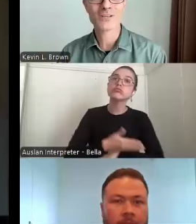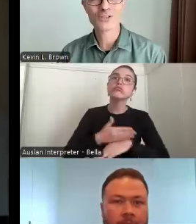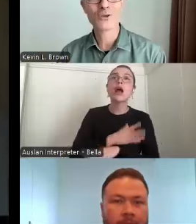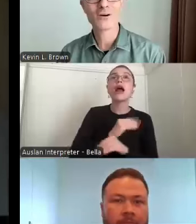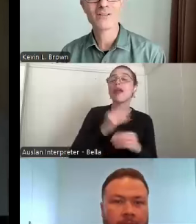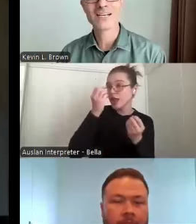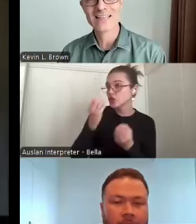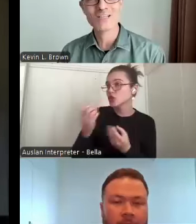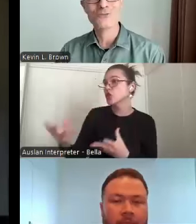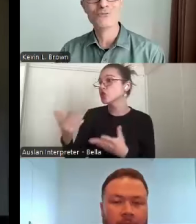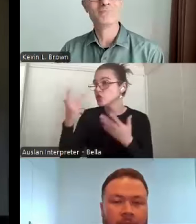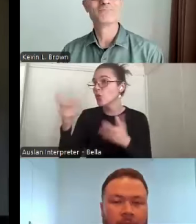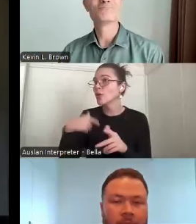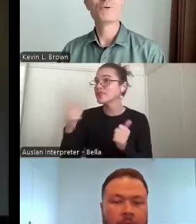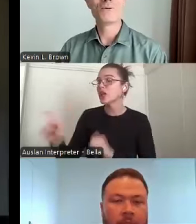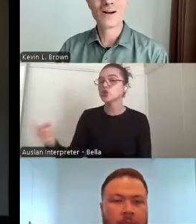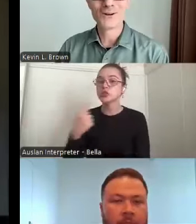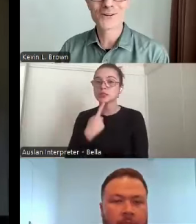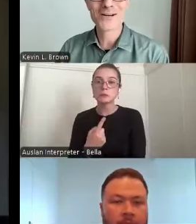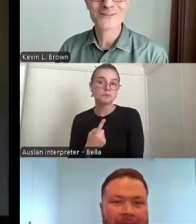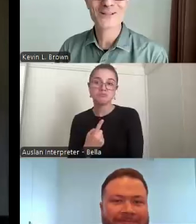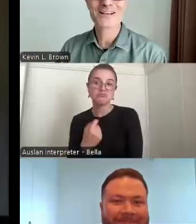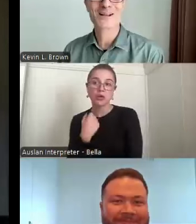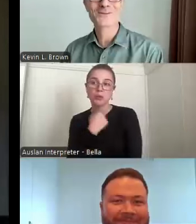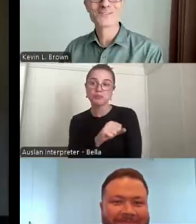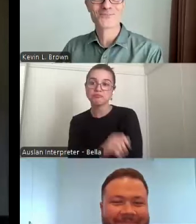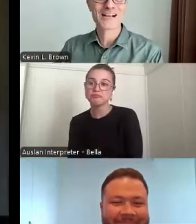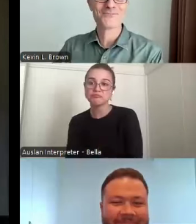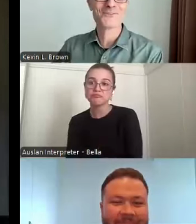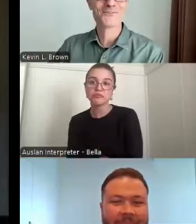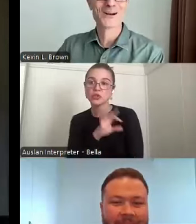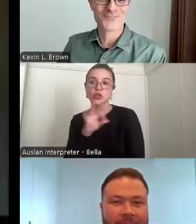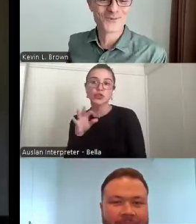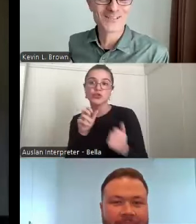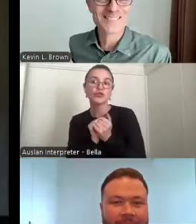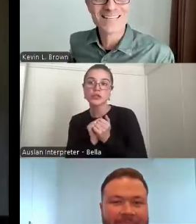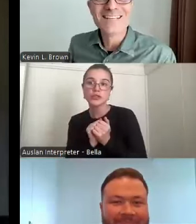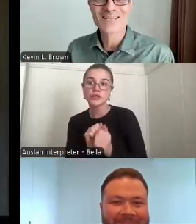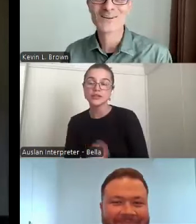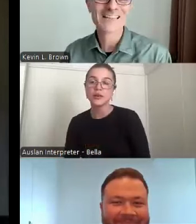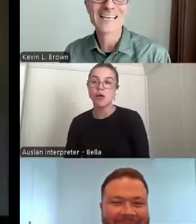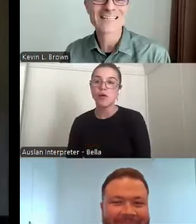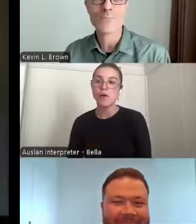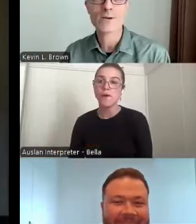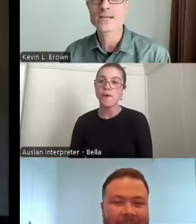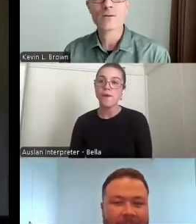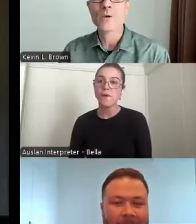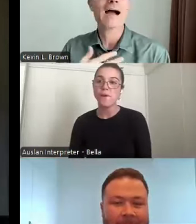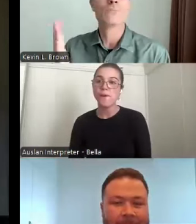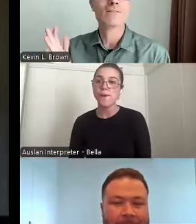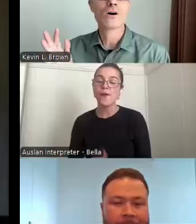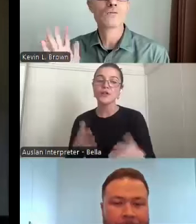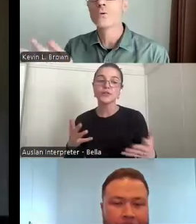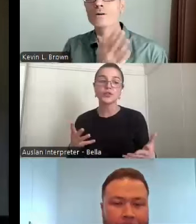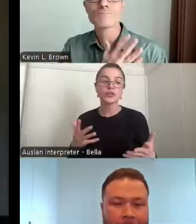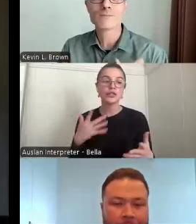you to show you what we've done, and then you poo-pooing all over it, for lack of better words, for lack of graceful words. So I think at that point, tell them you have to